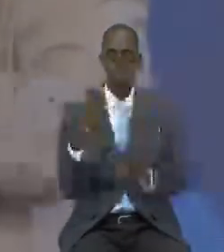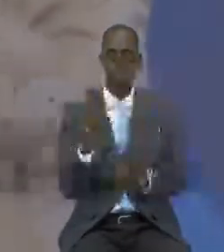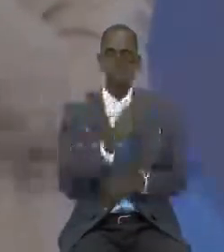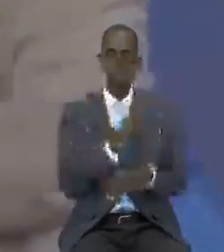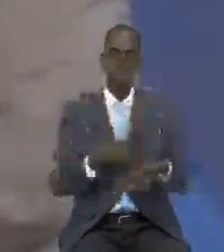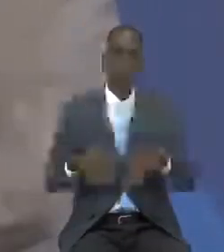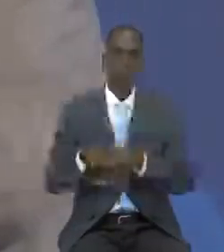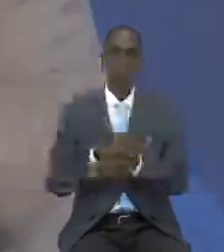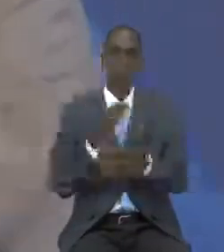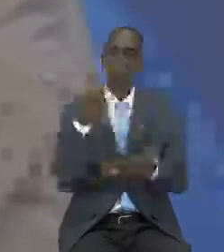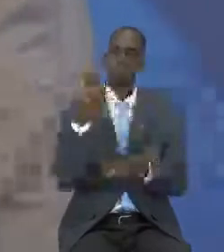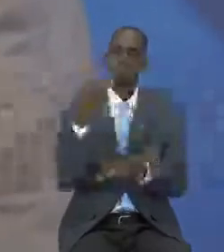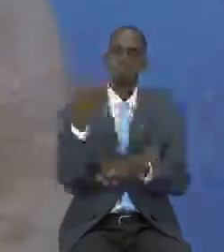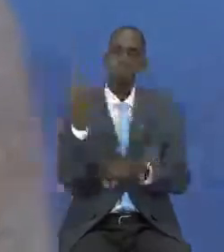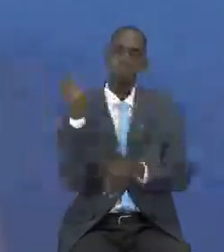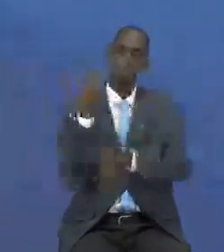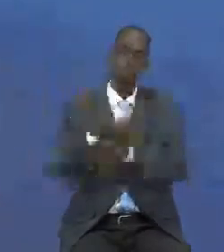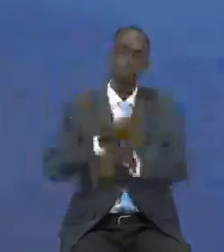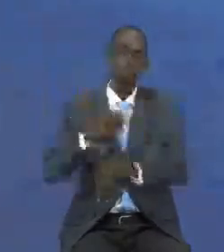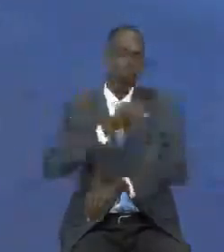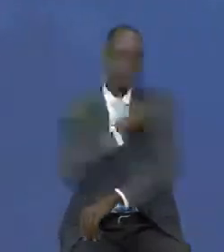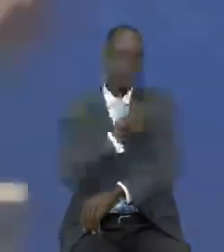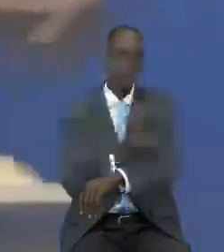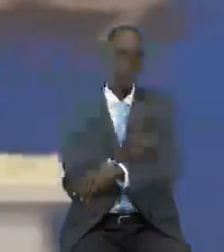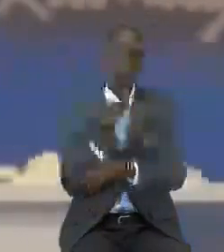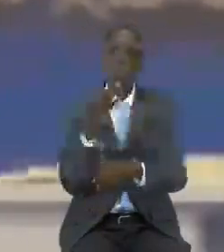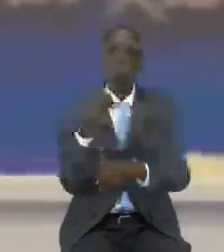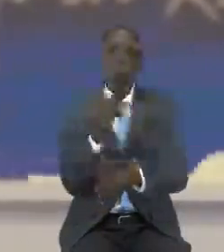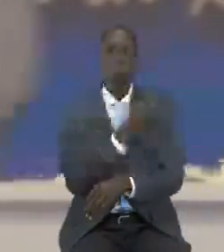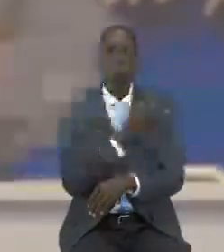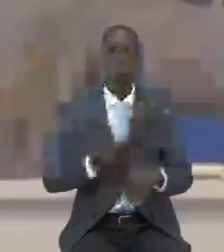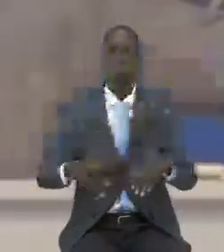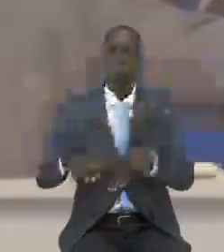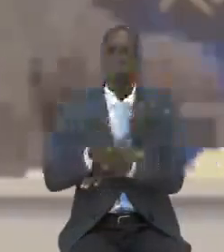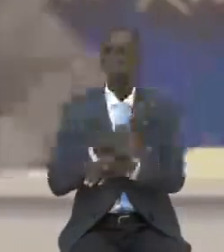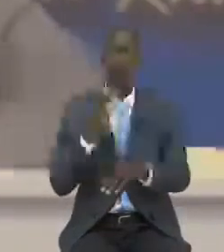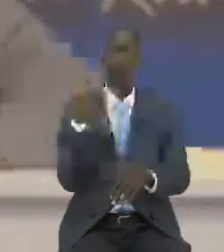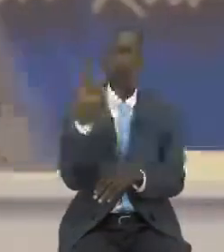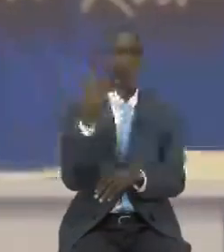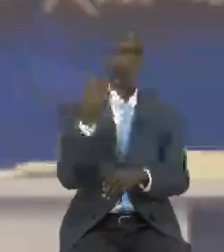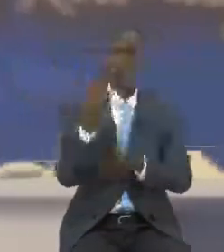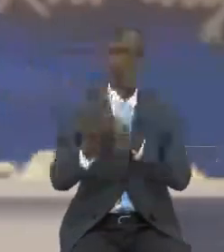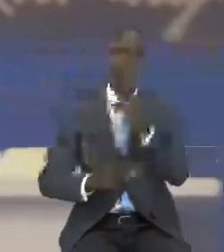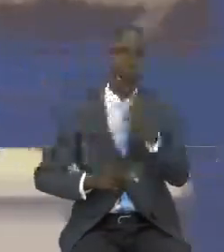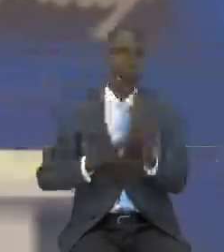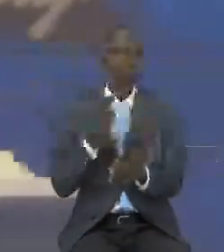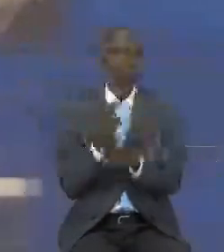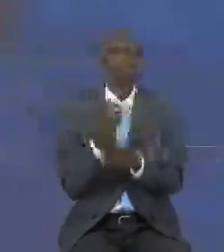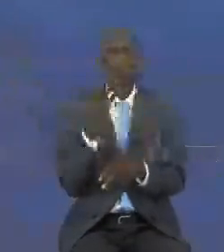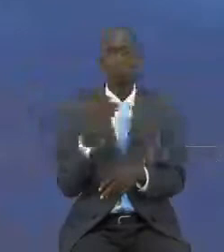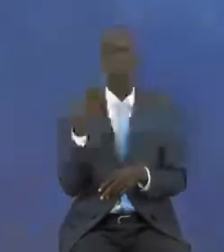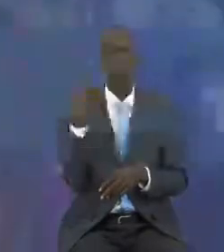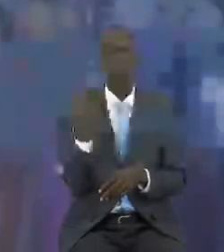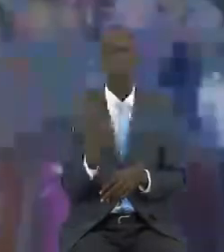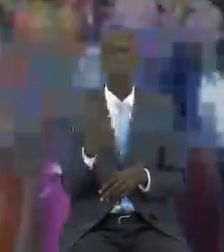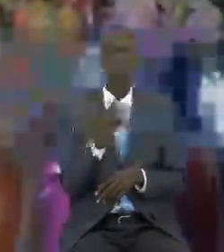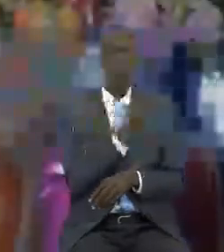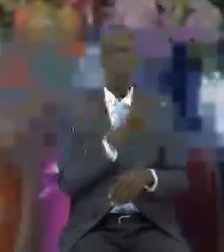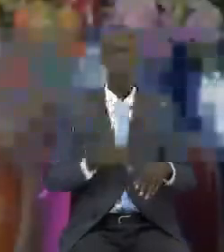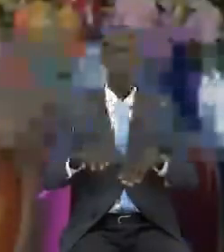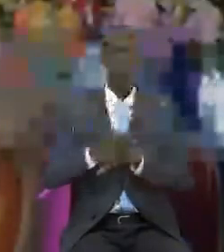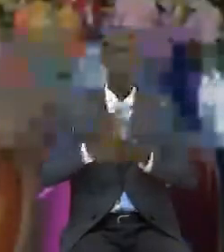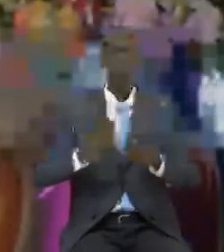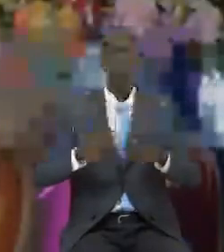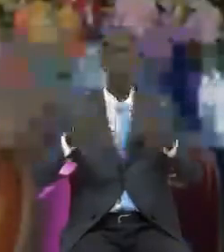prevailing authority of the kingdom. We preach the universality of the kingdom. Go saying,